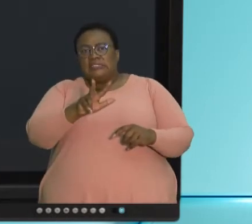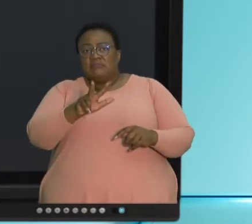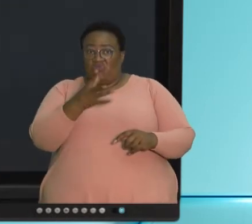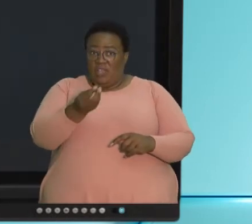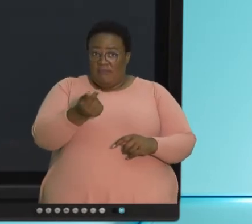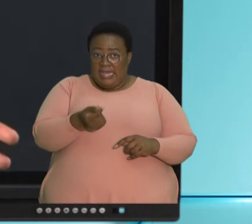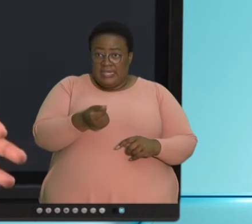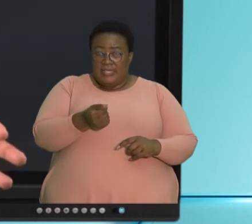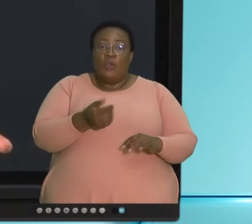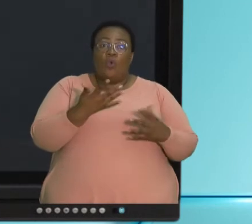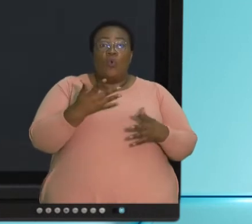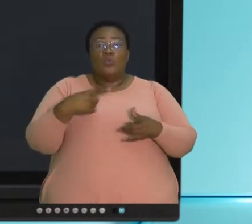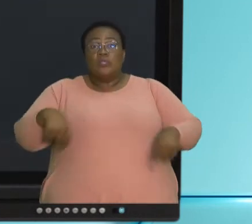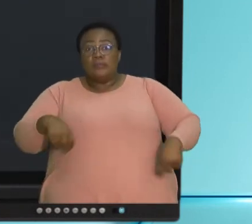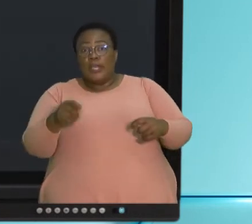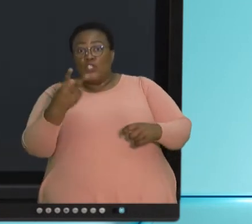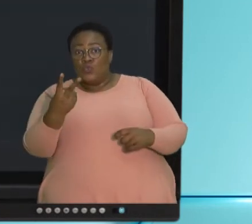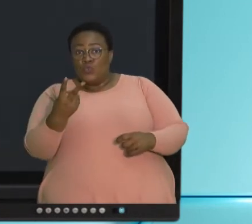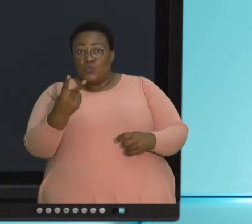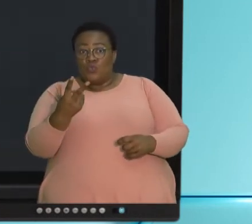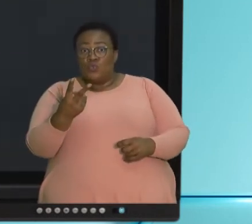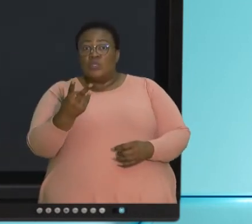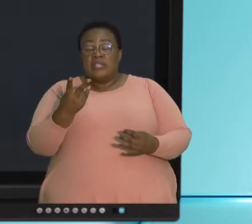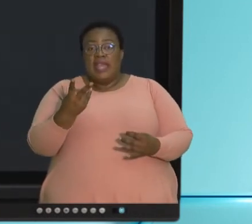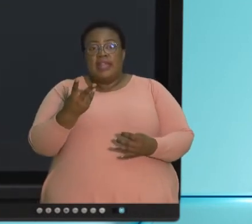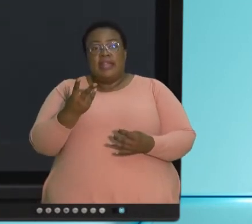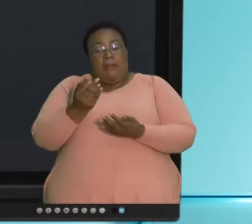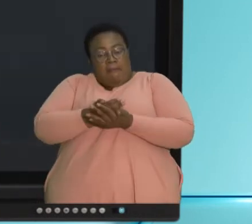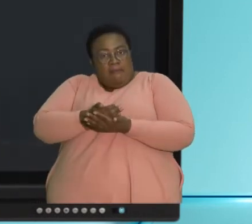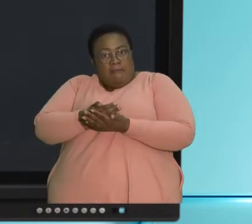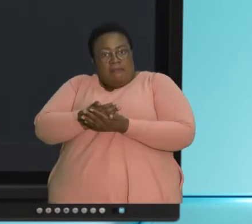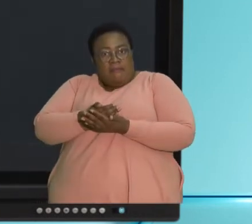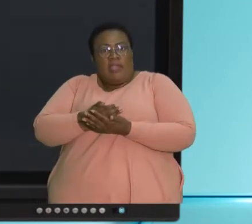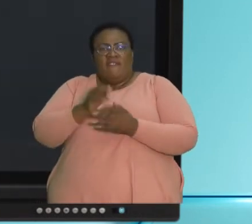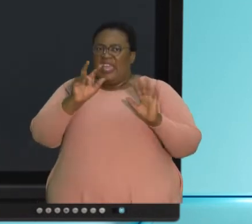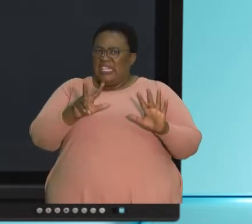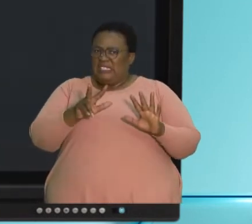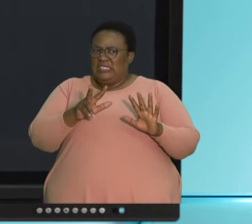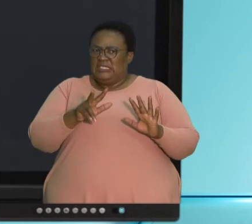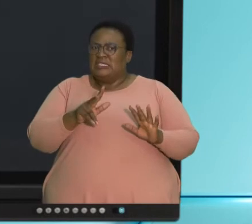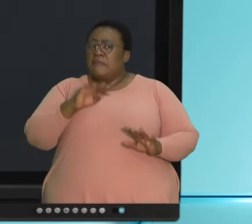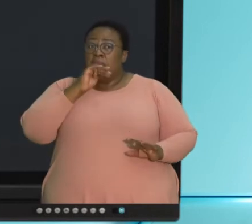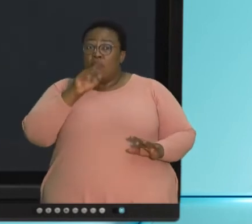just 2 and you're left with 8, do you have money? Those are just the conversations you need to start